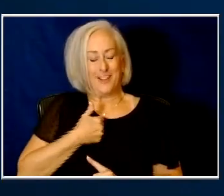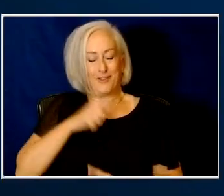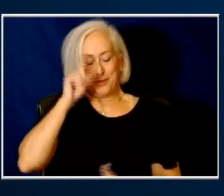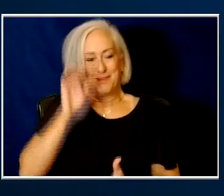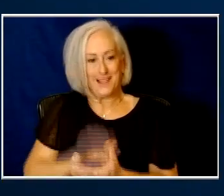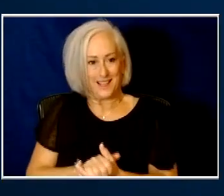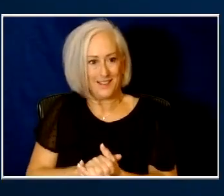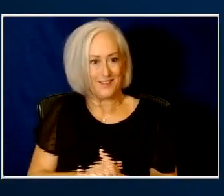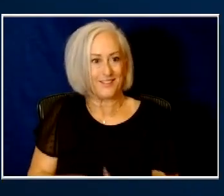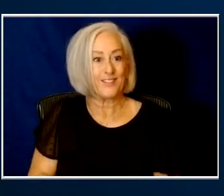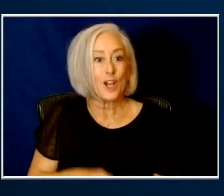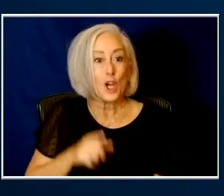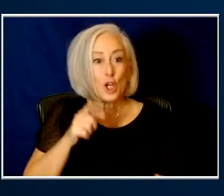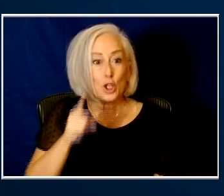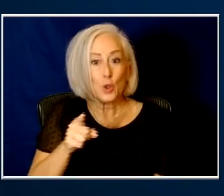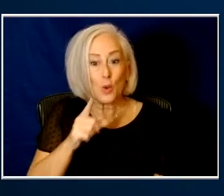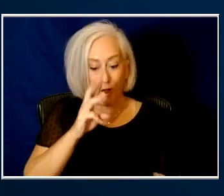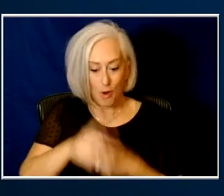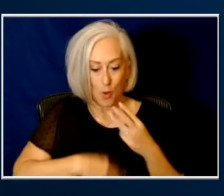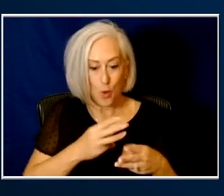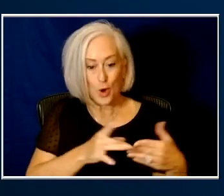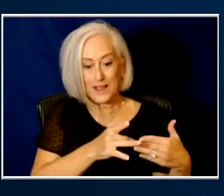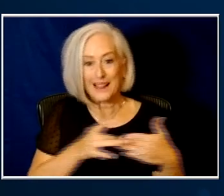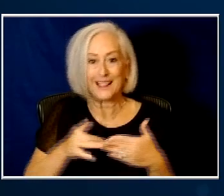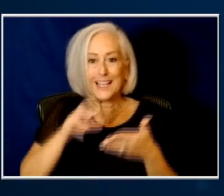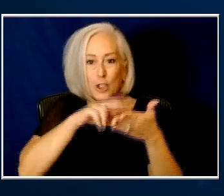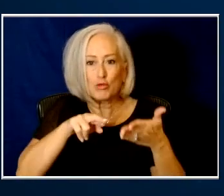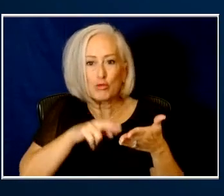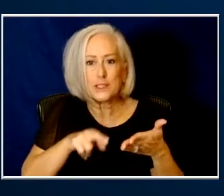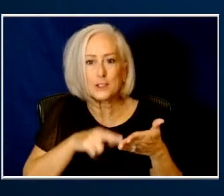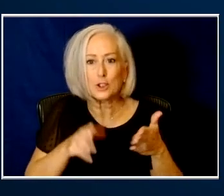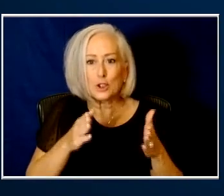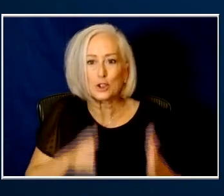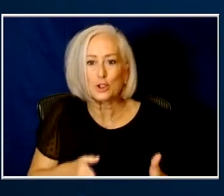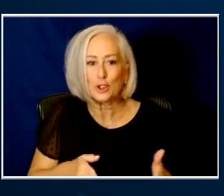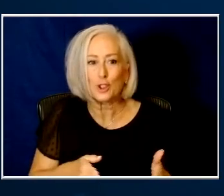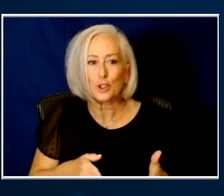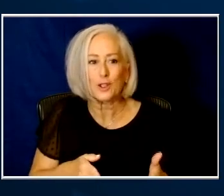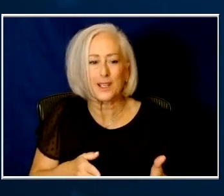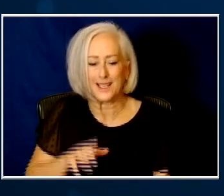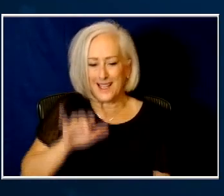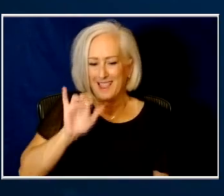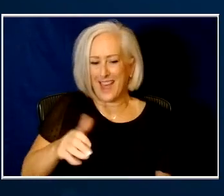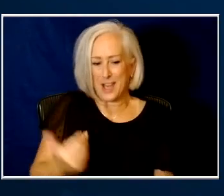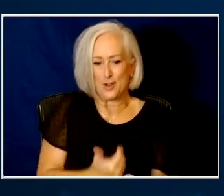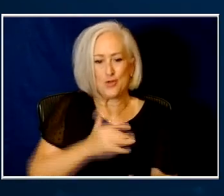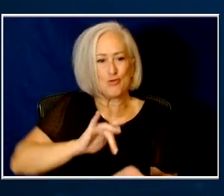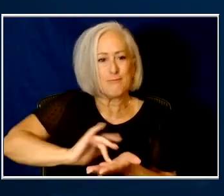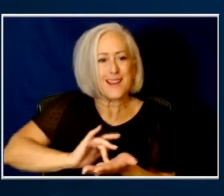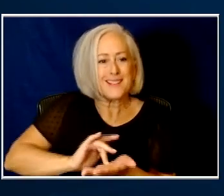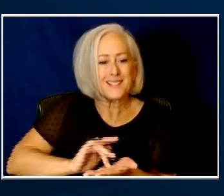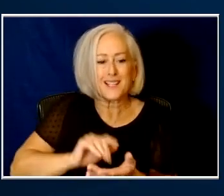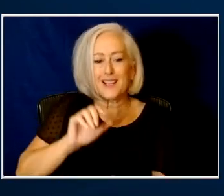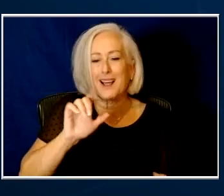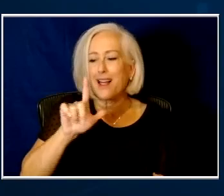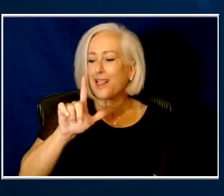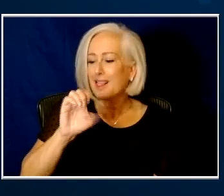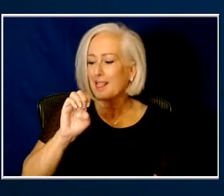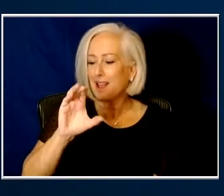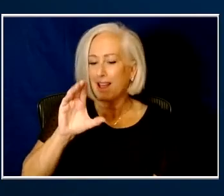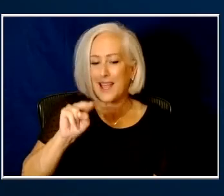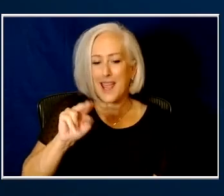world's leading researchers. How close do you think Lecanemab, or Lecanemab, however you call it, this new drug, how close is it to FDA